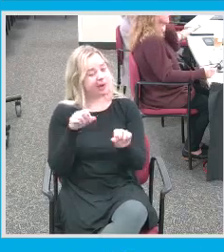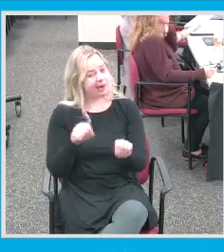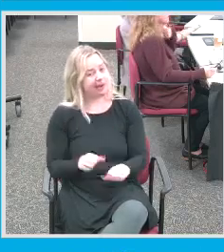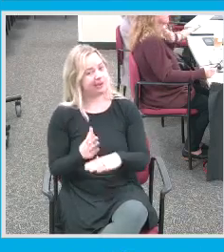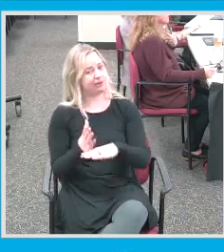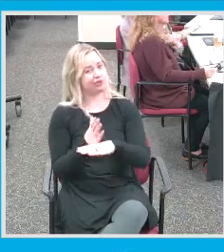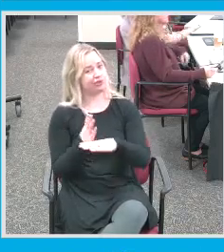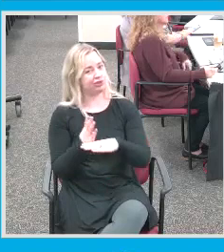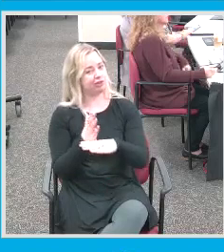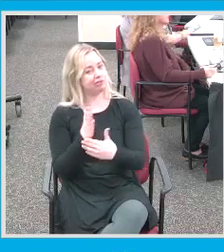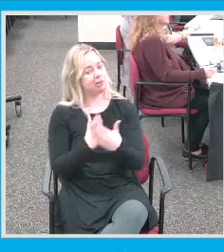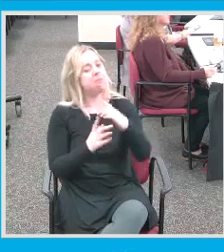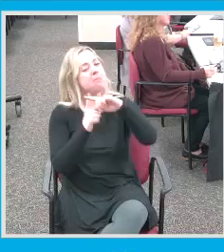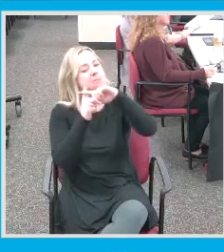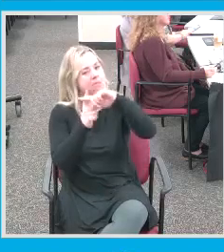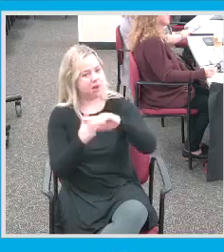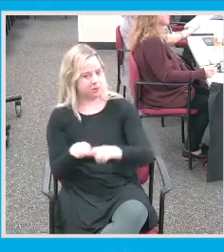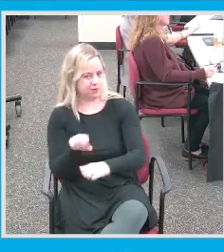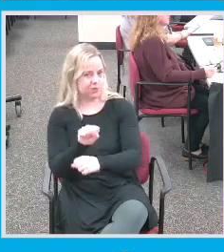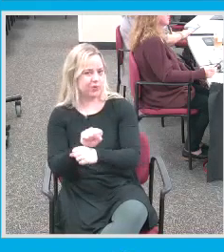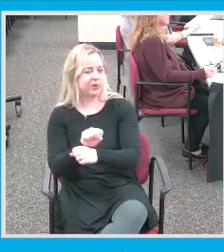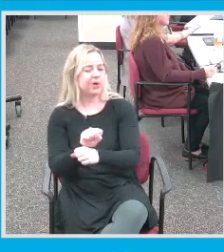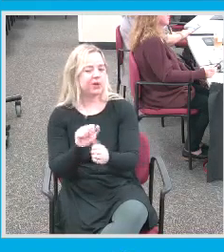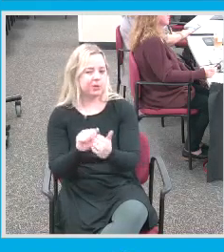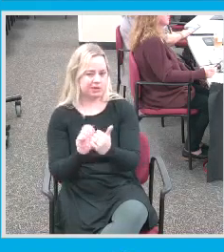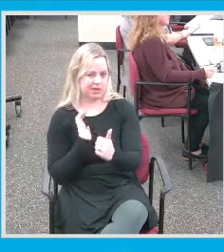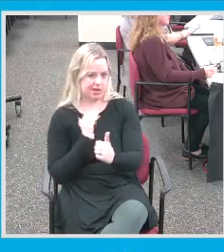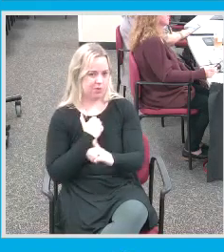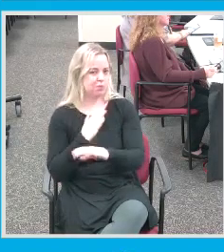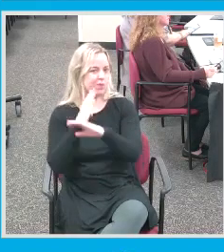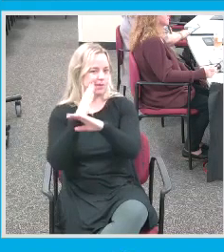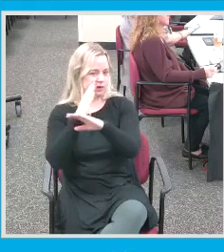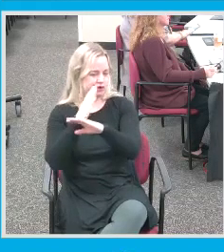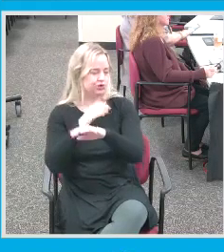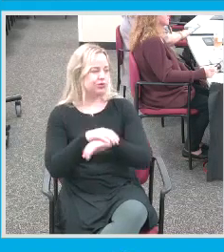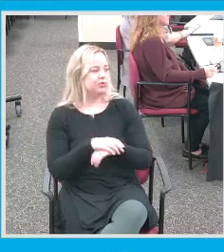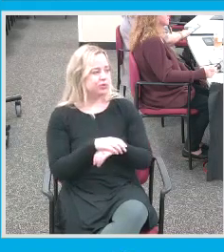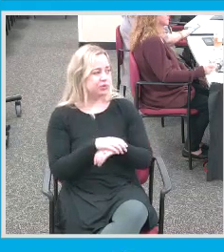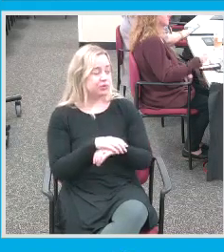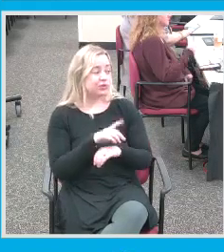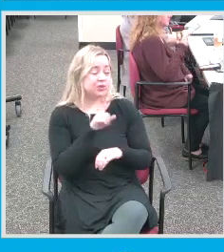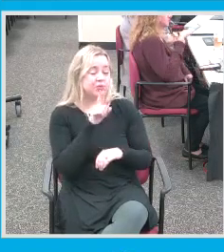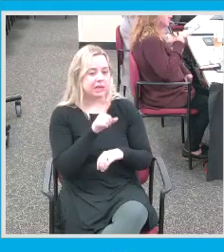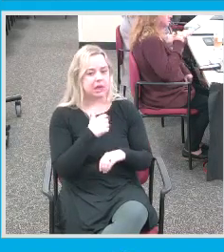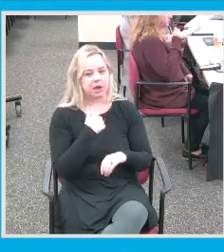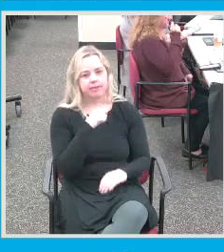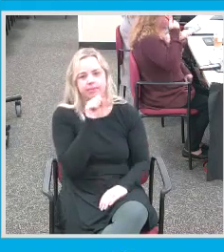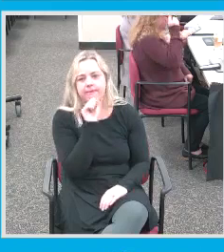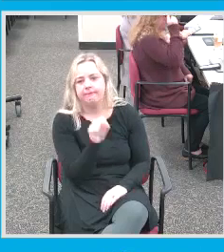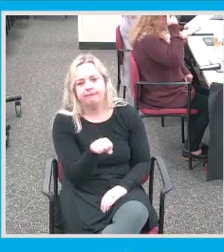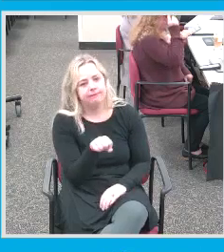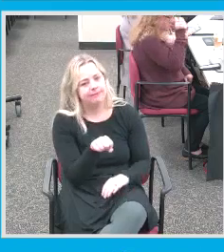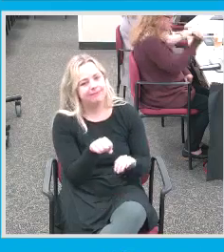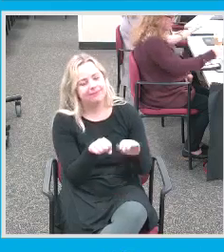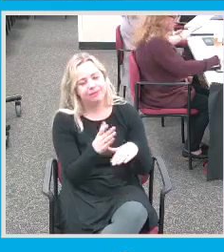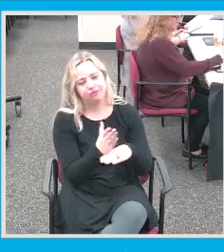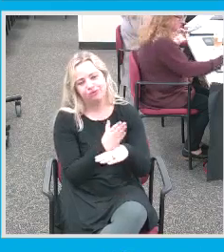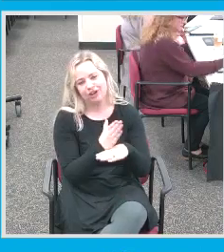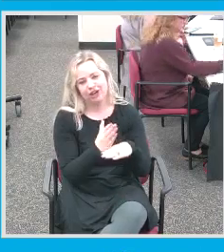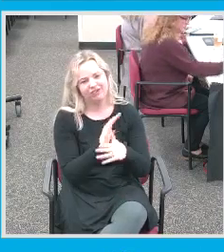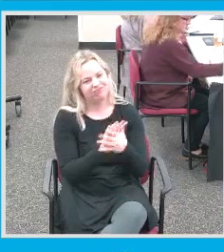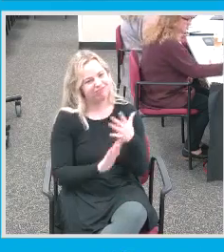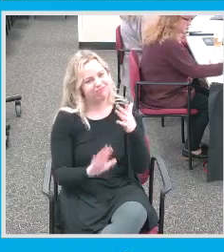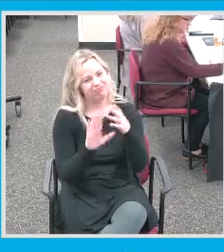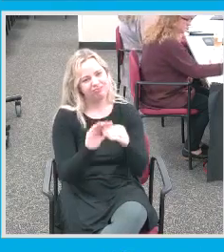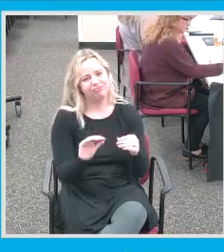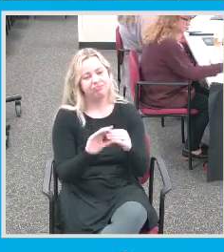cool community-based work that we do in suicide prevention. And this is really what I love doing. And so we